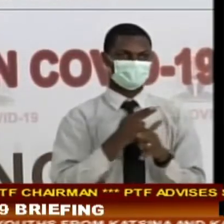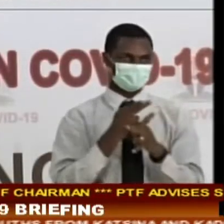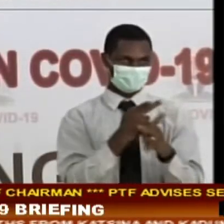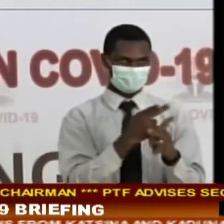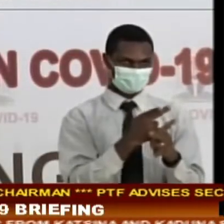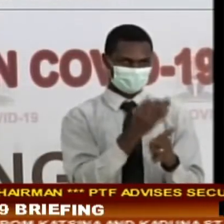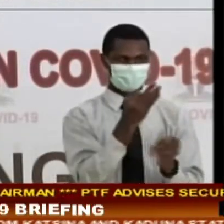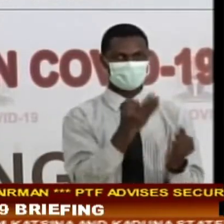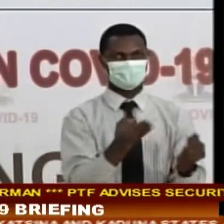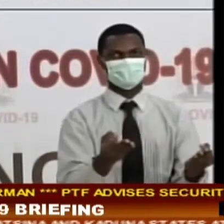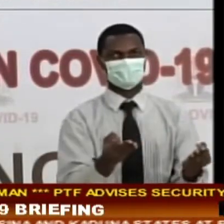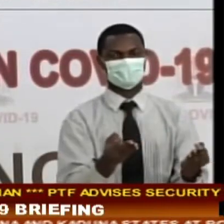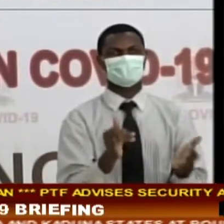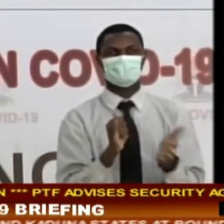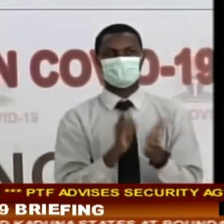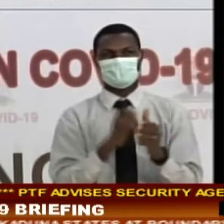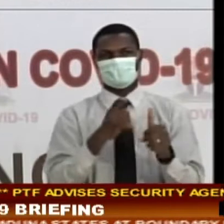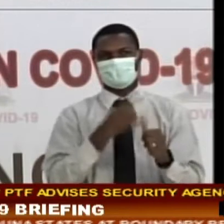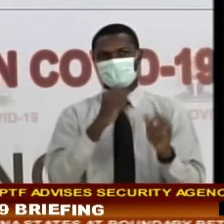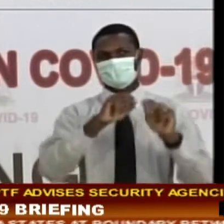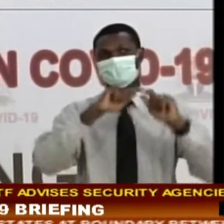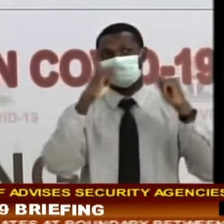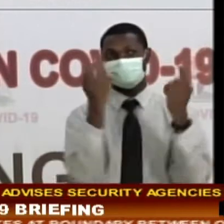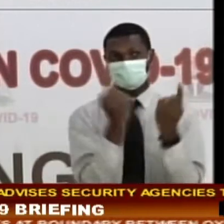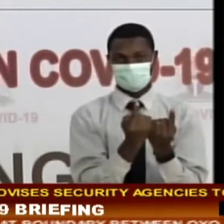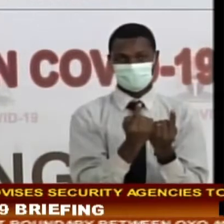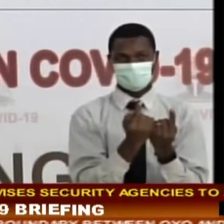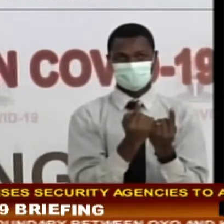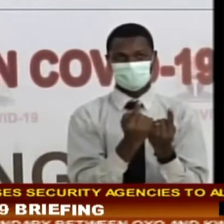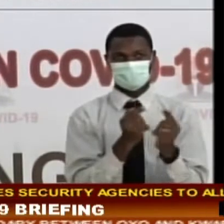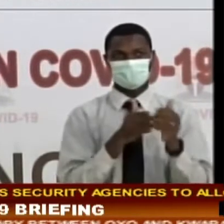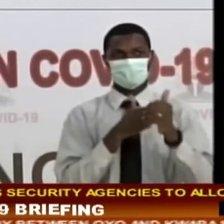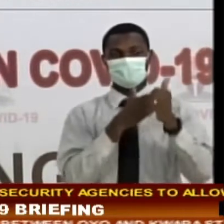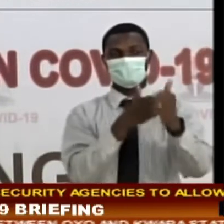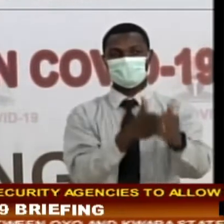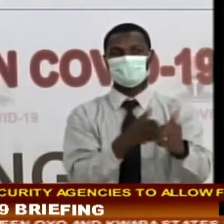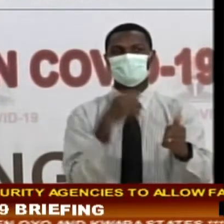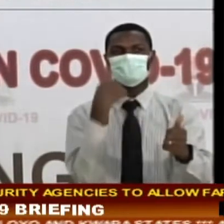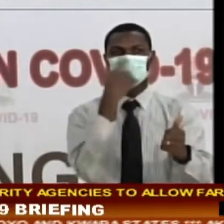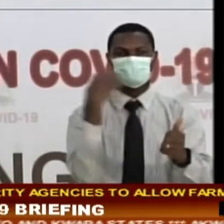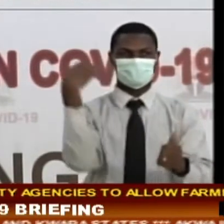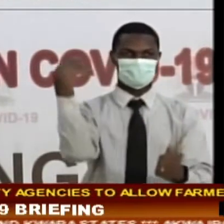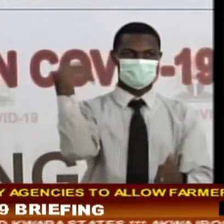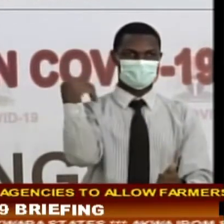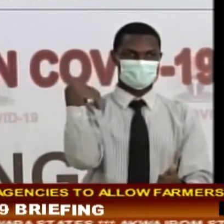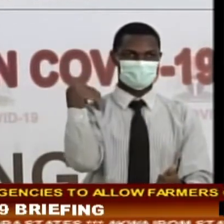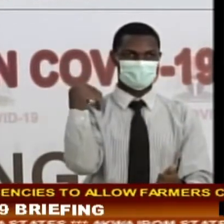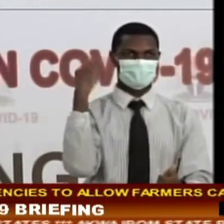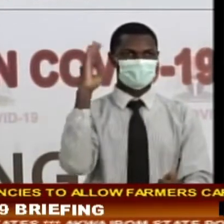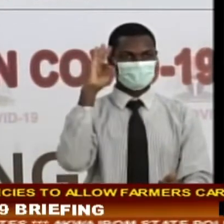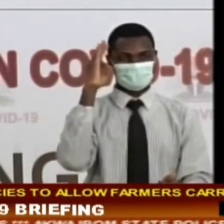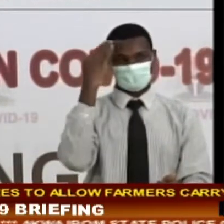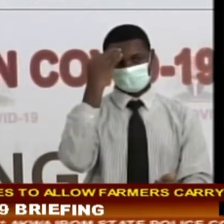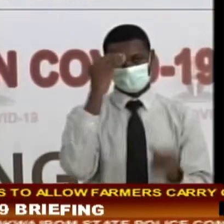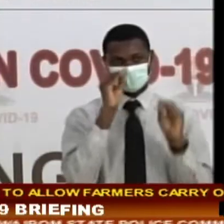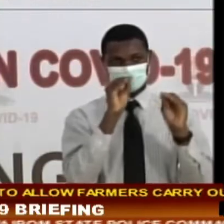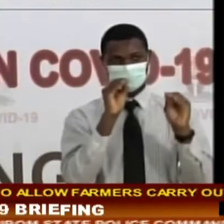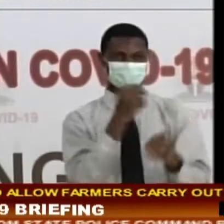initial medical team is to be headed by the chief medical director of federal teaching Hospital